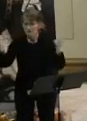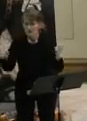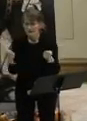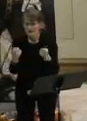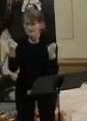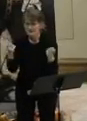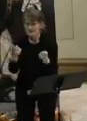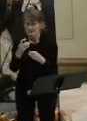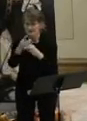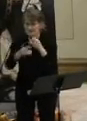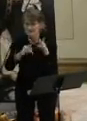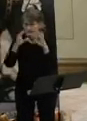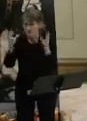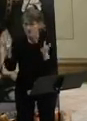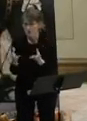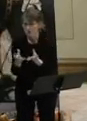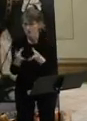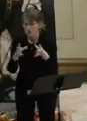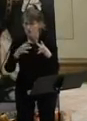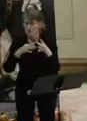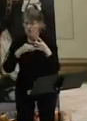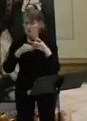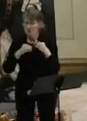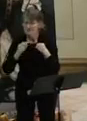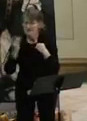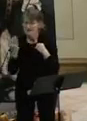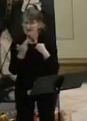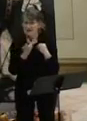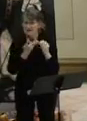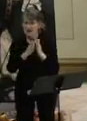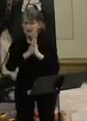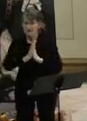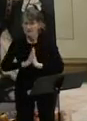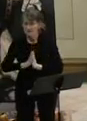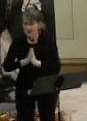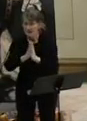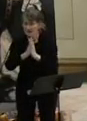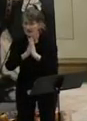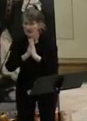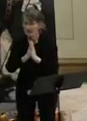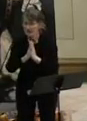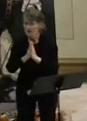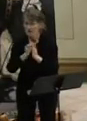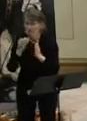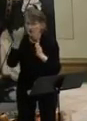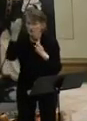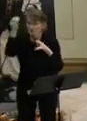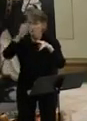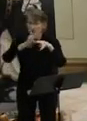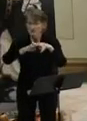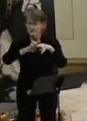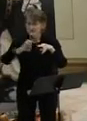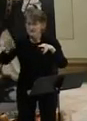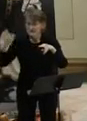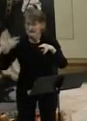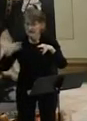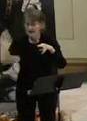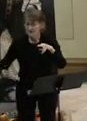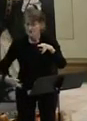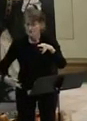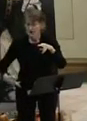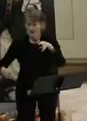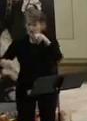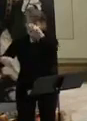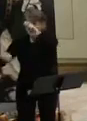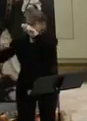take away the sins of the world, receive our prayer. You are seated at